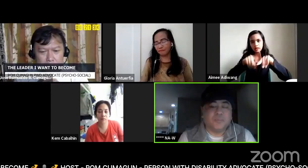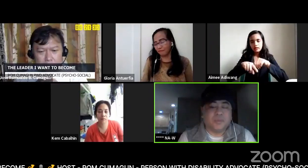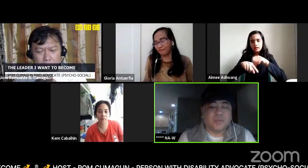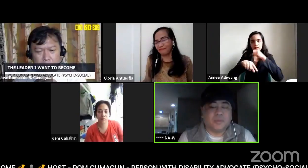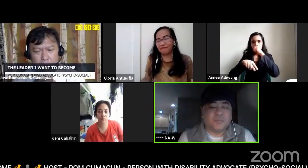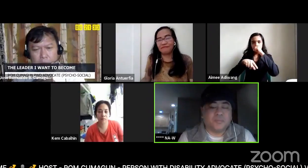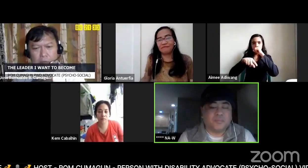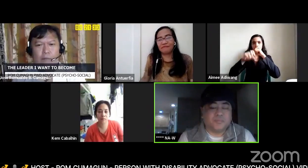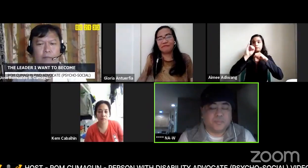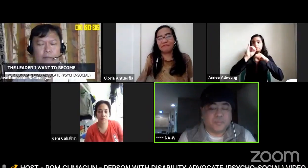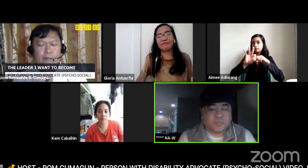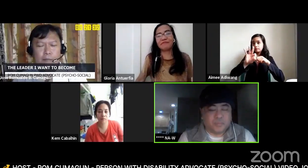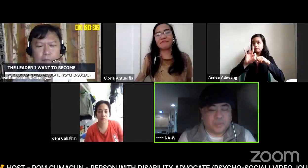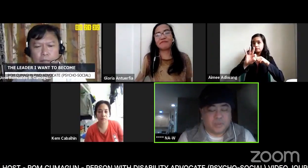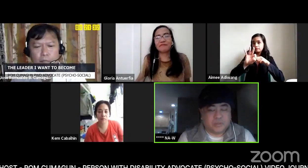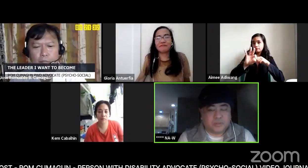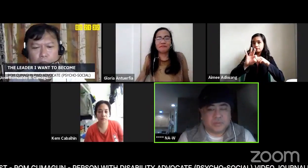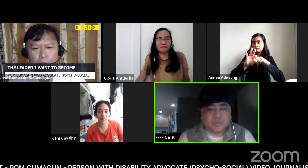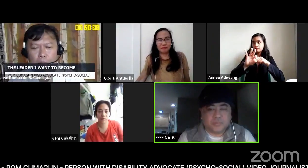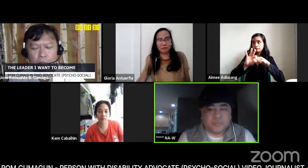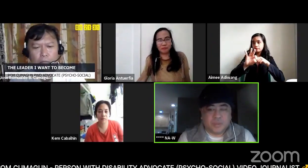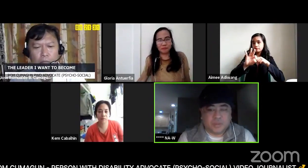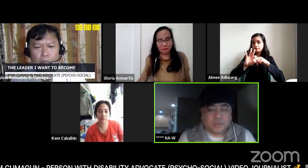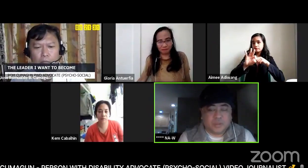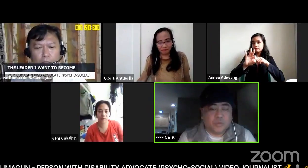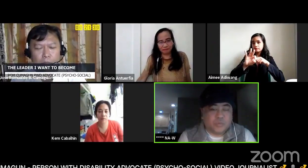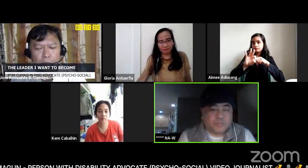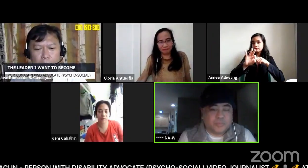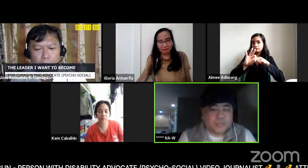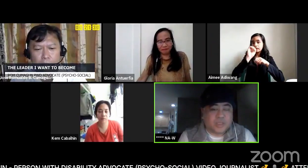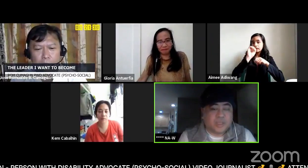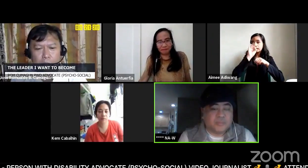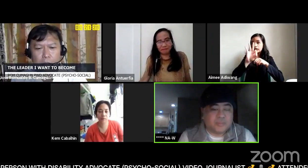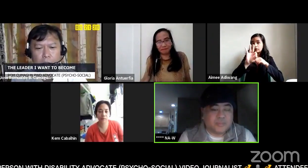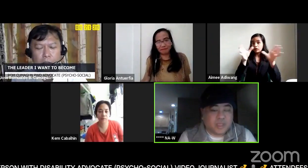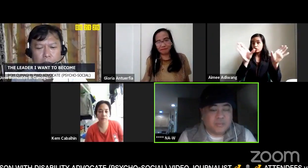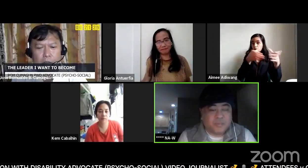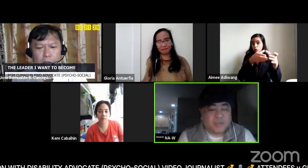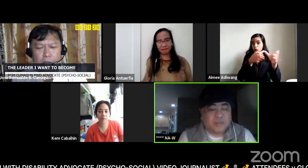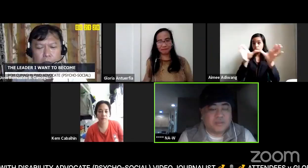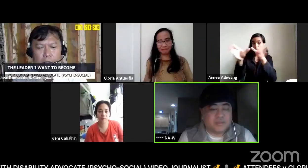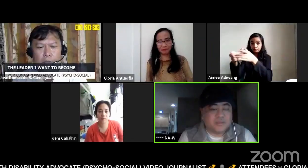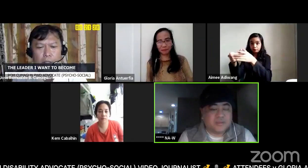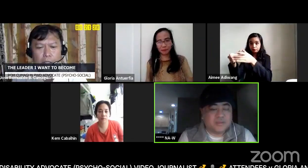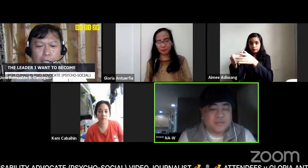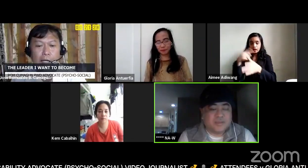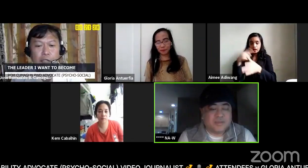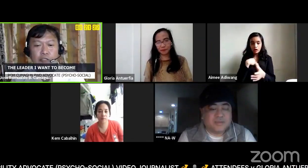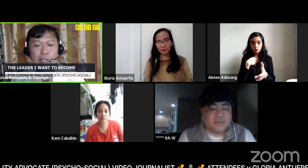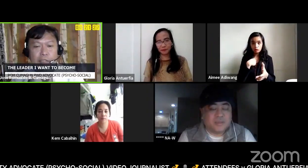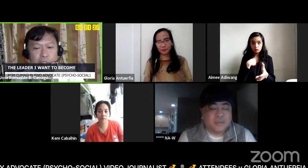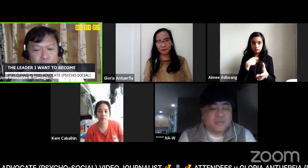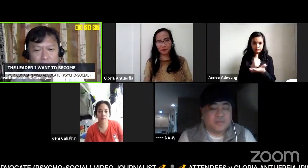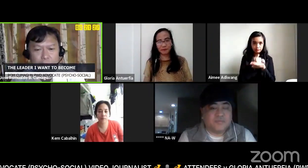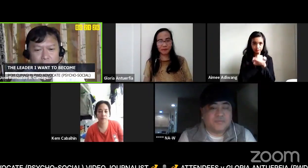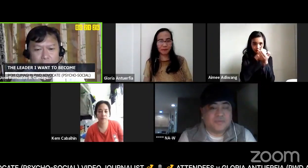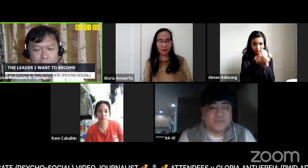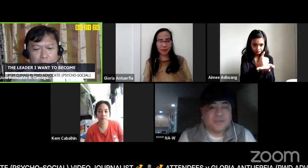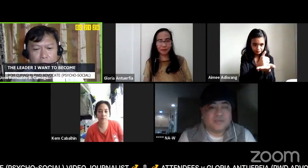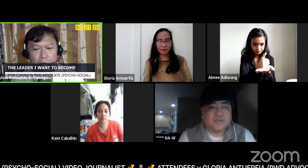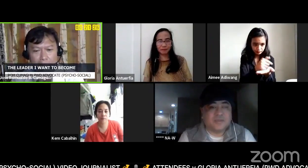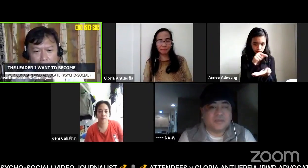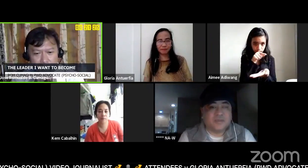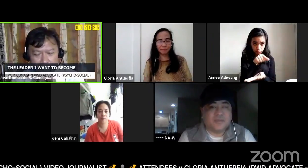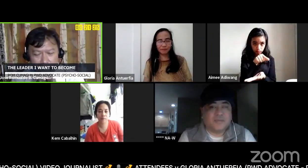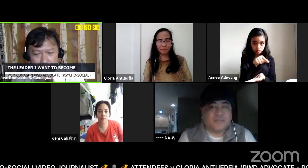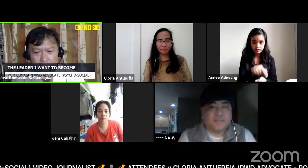if the the group that I'm helping, And are you if satisfied with